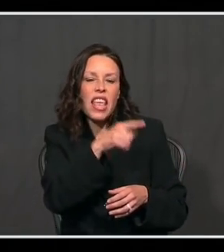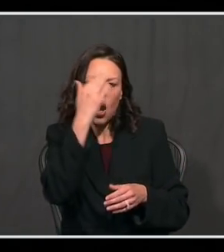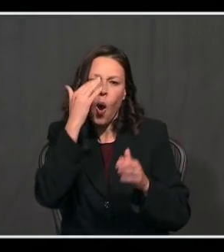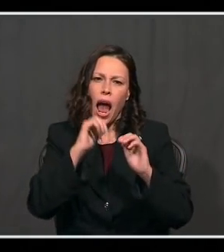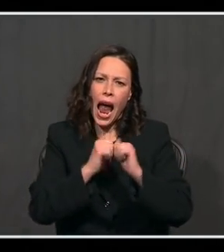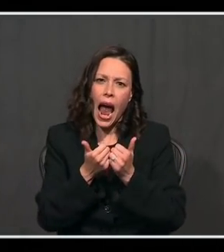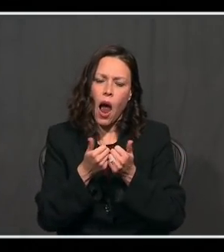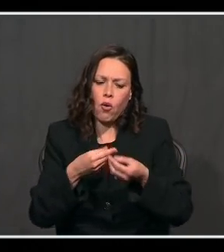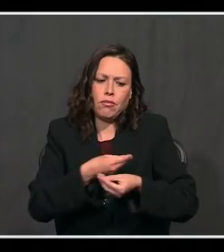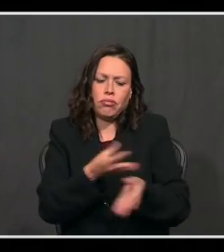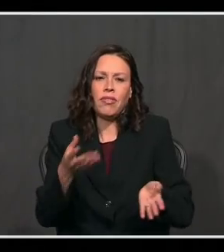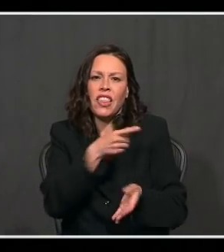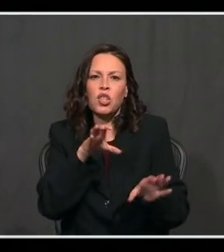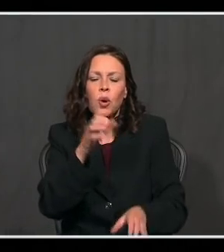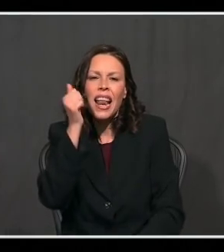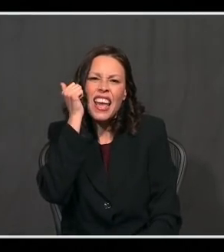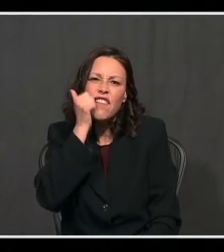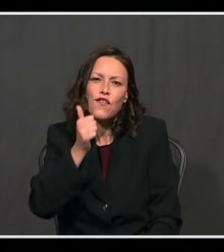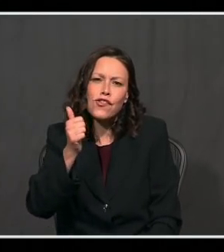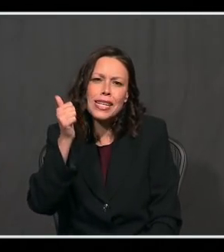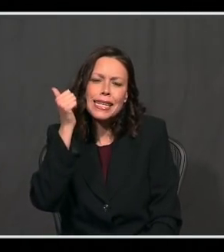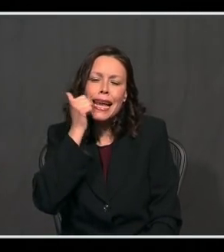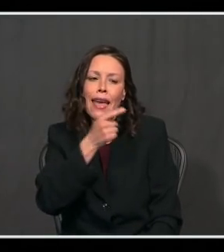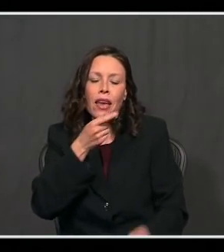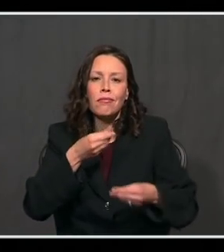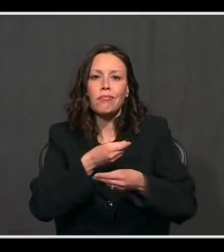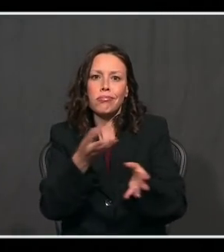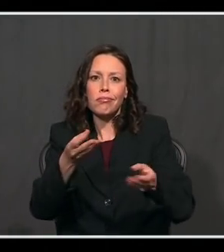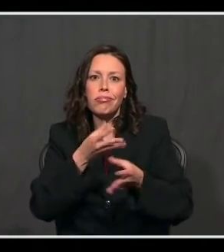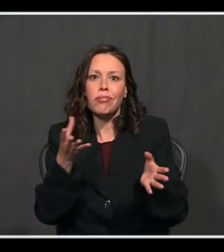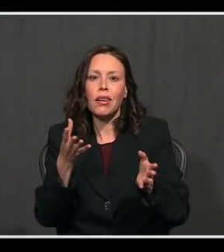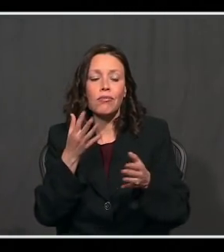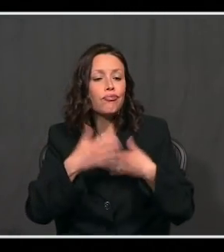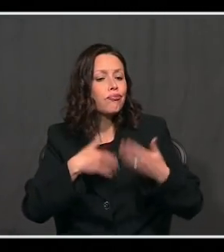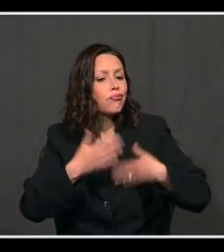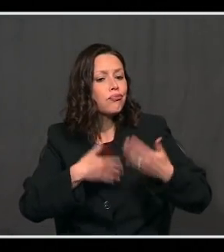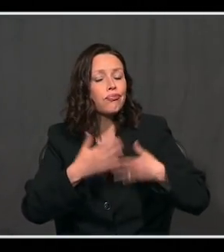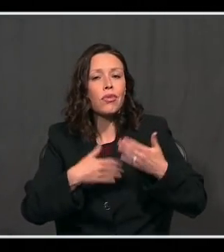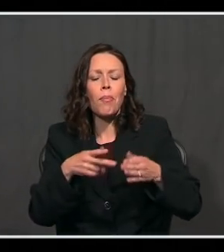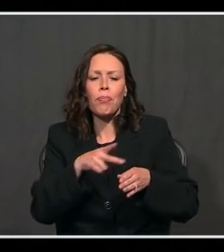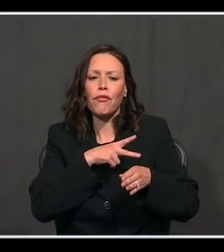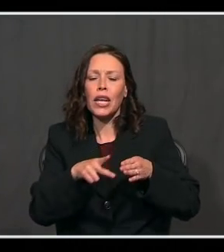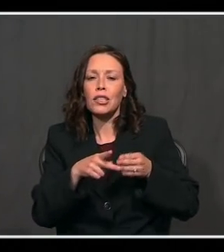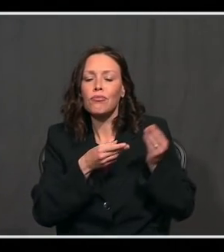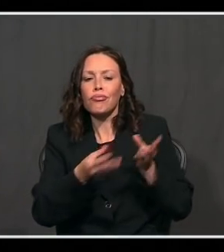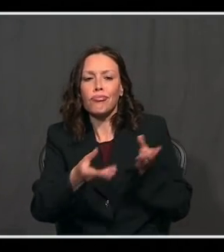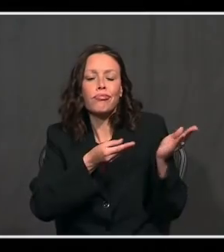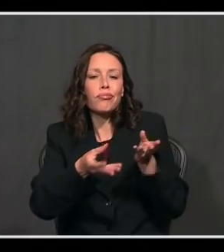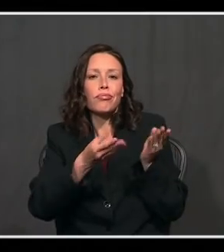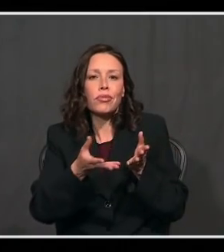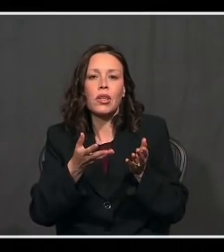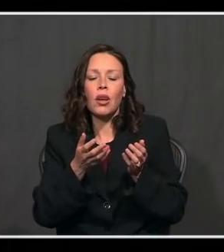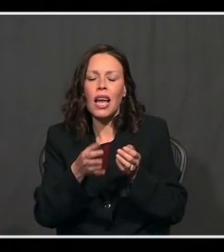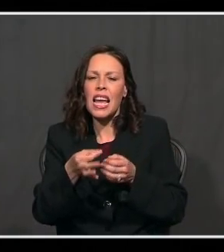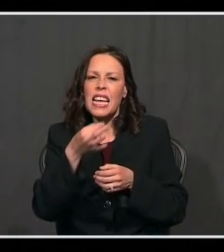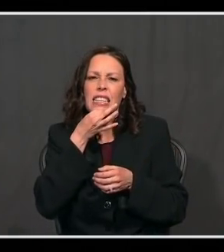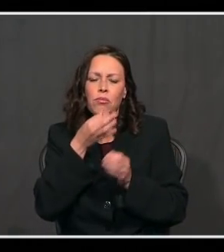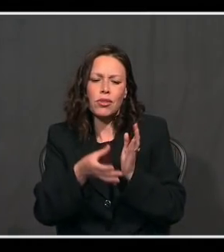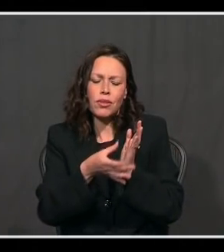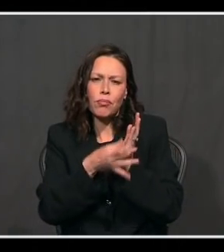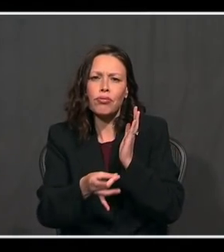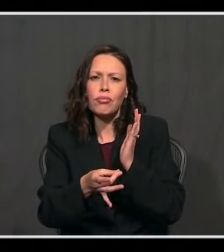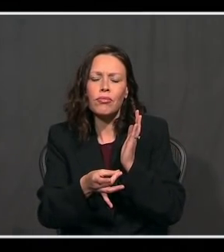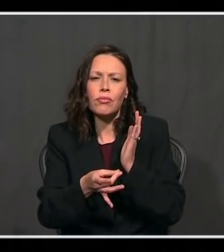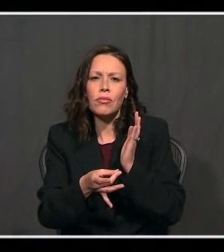this. They do it every day. They do it quietly. They do it professionally. They do it with